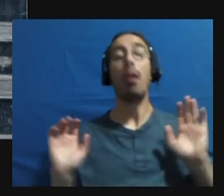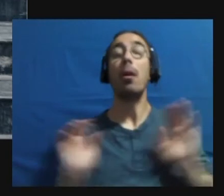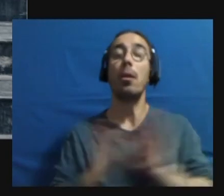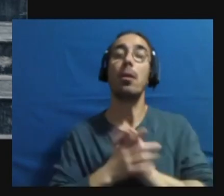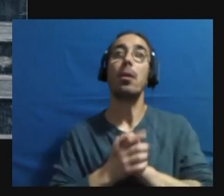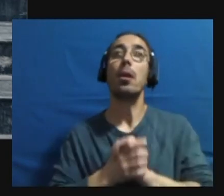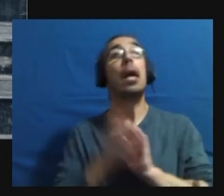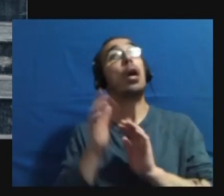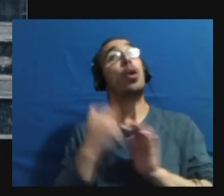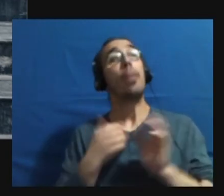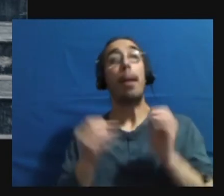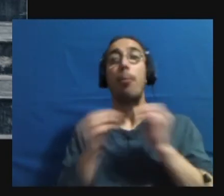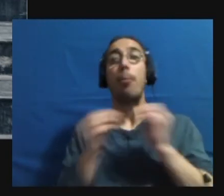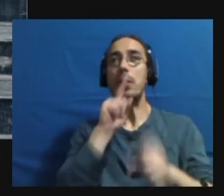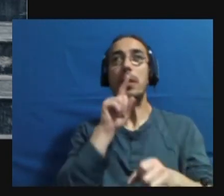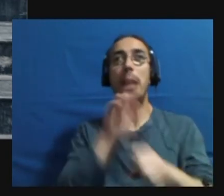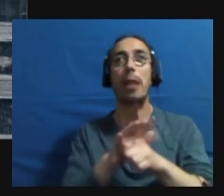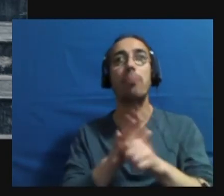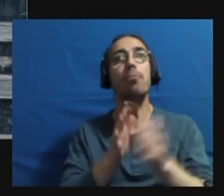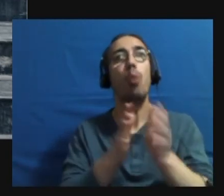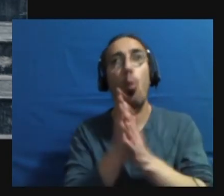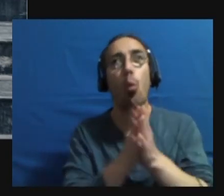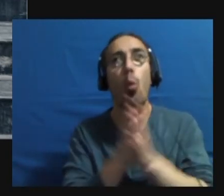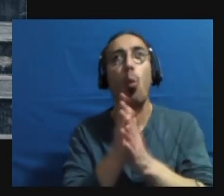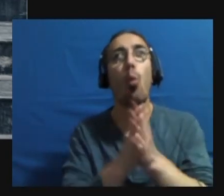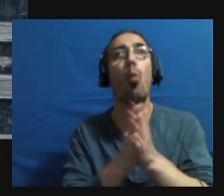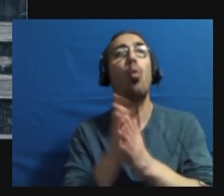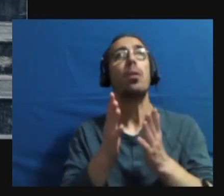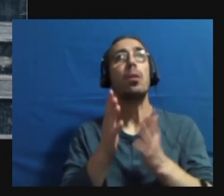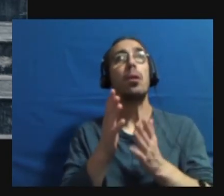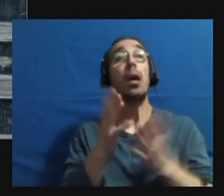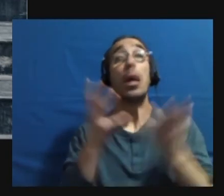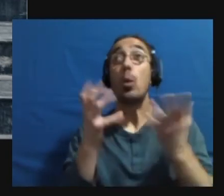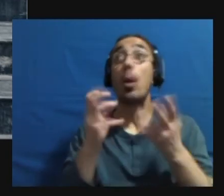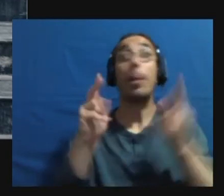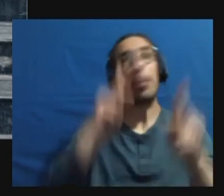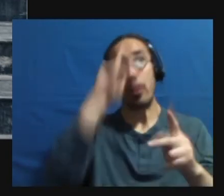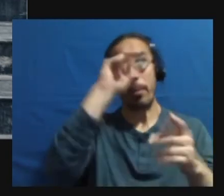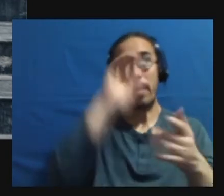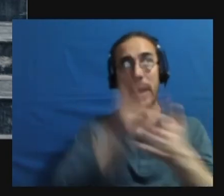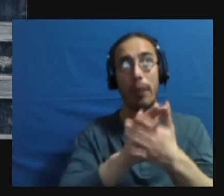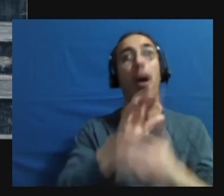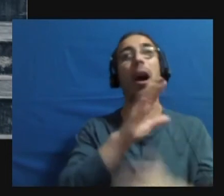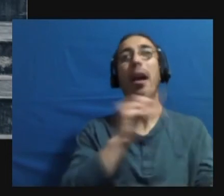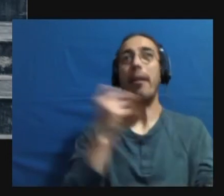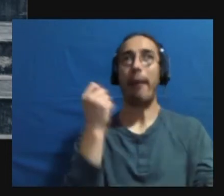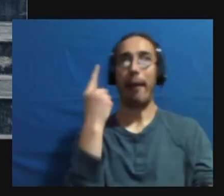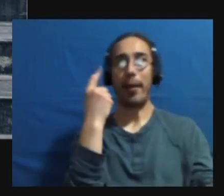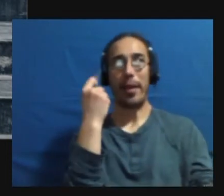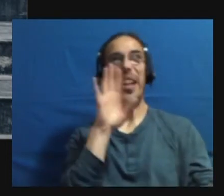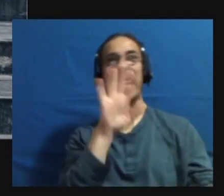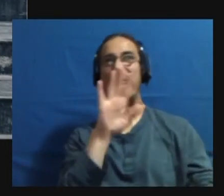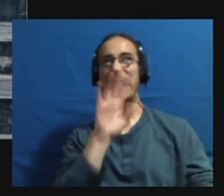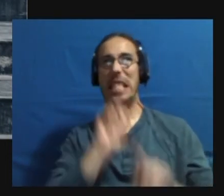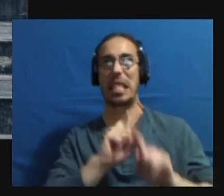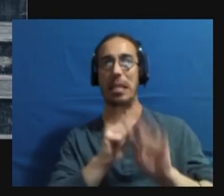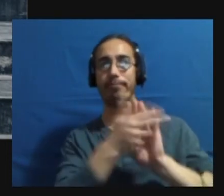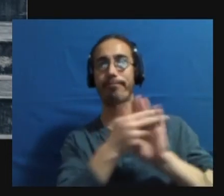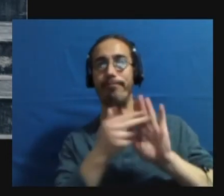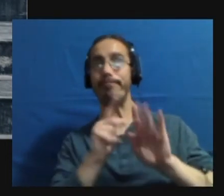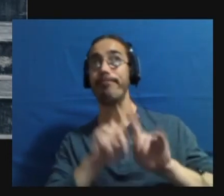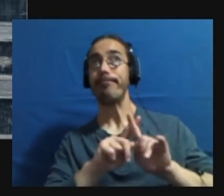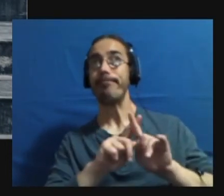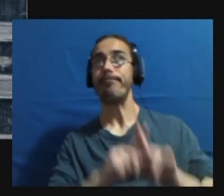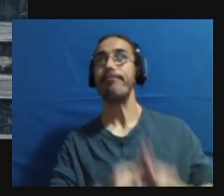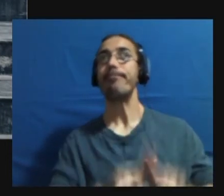He only needed other people to believe him and to understand that his difference was real. You can tell someone has